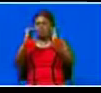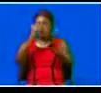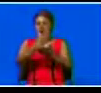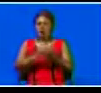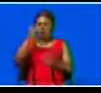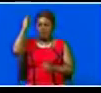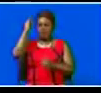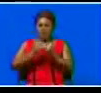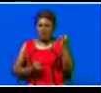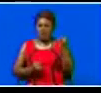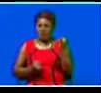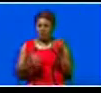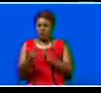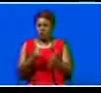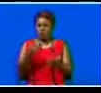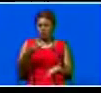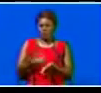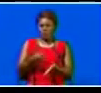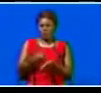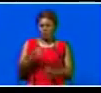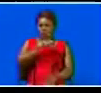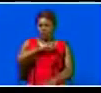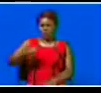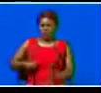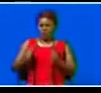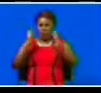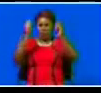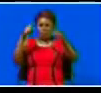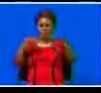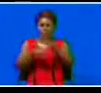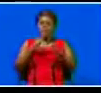finali ya dimba la Sport Pesa Super Cup baada ya kuilaza timu ya AFC Leopards